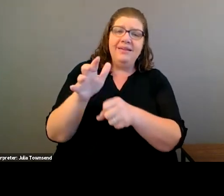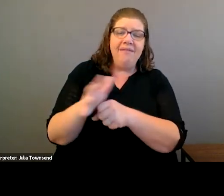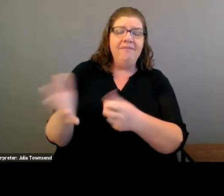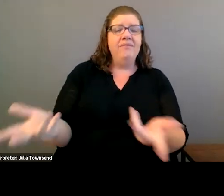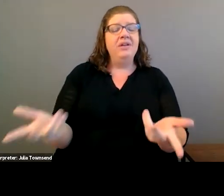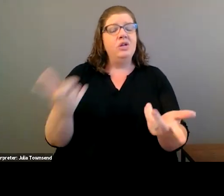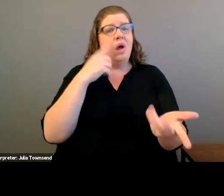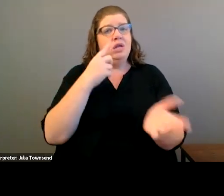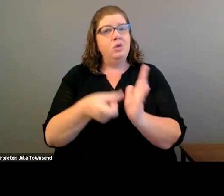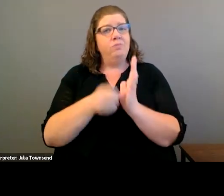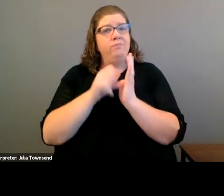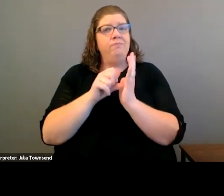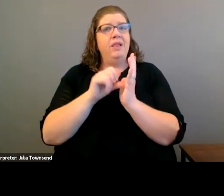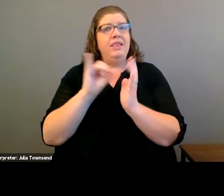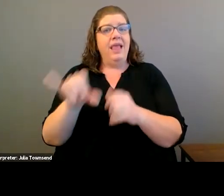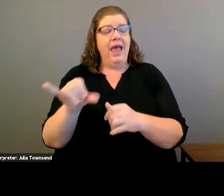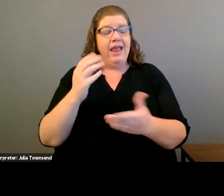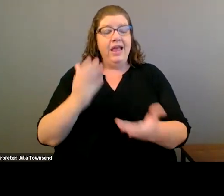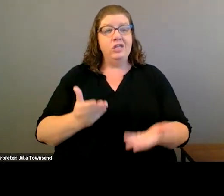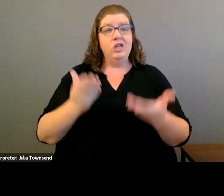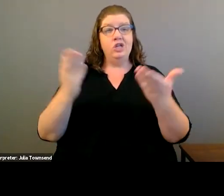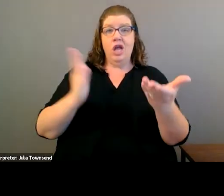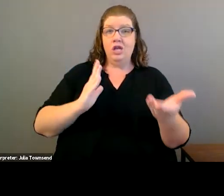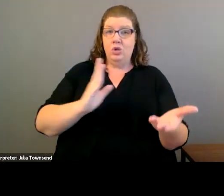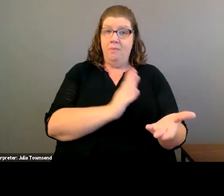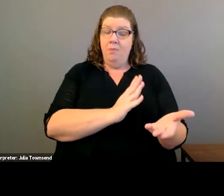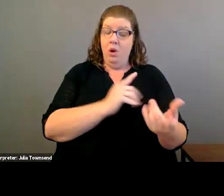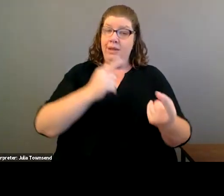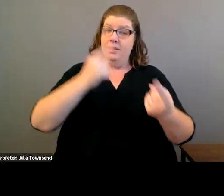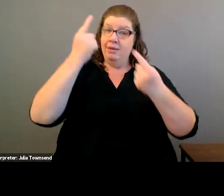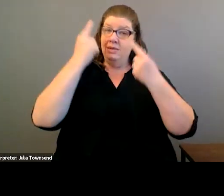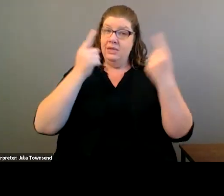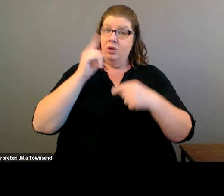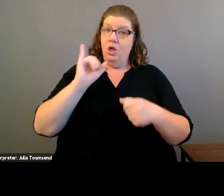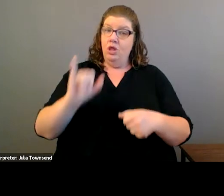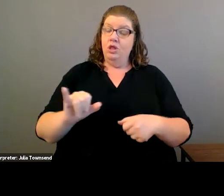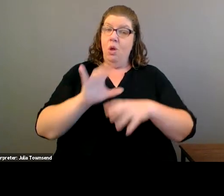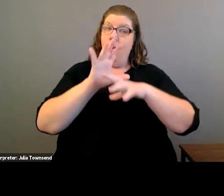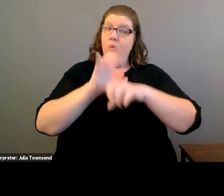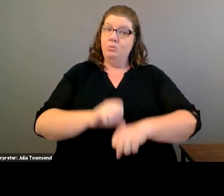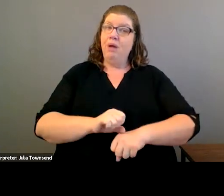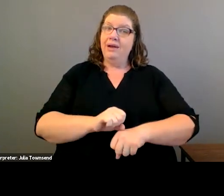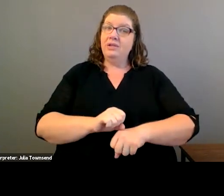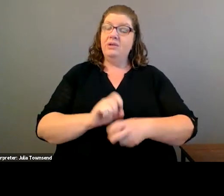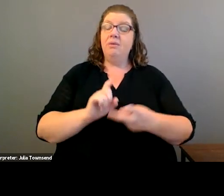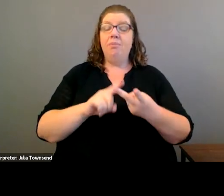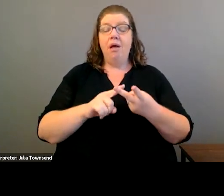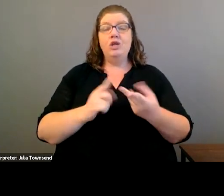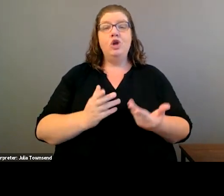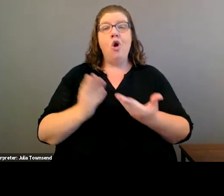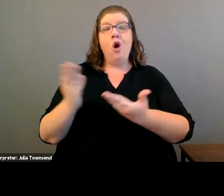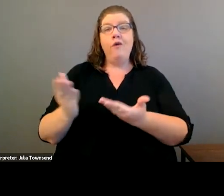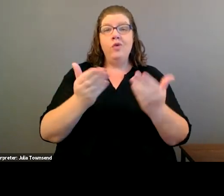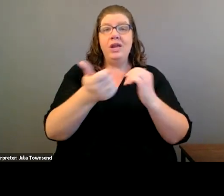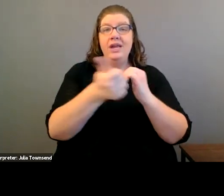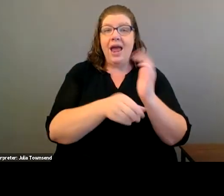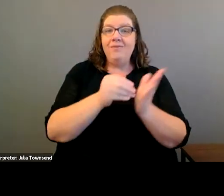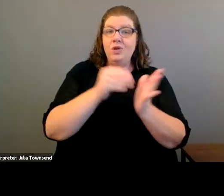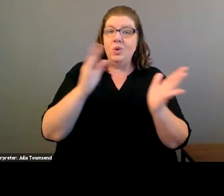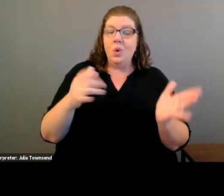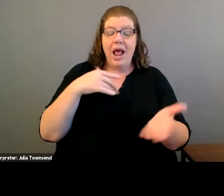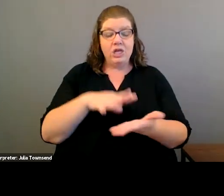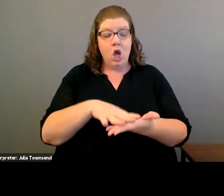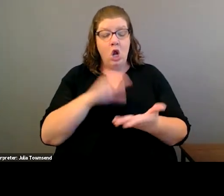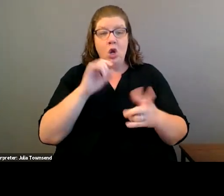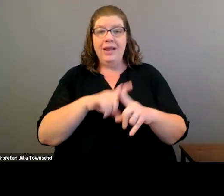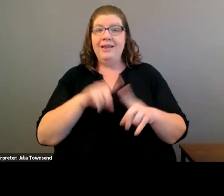and suggest to the board that we consider those practices, as well as offering every student with a learning difference